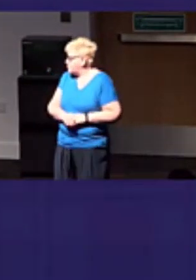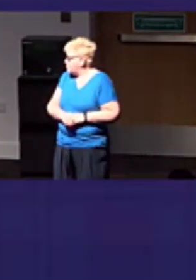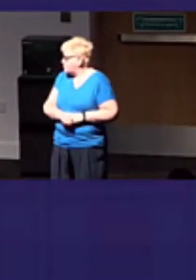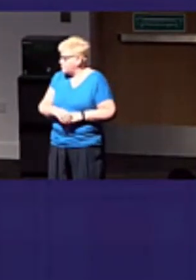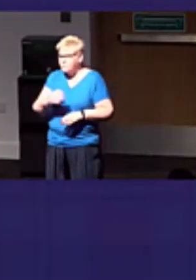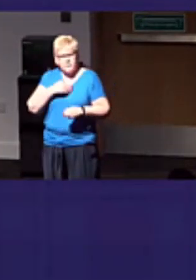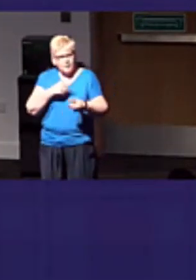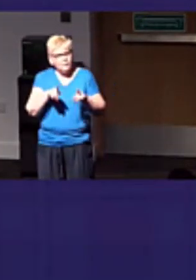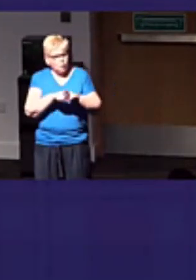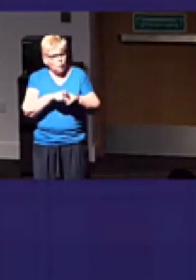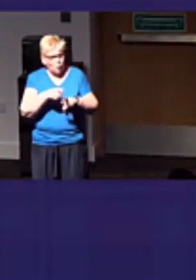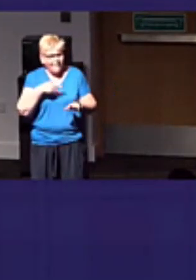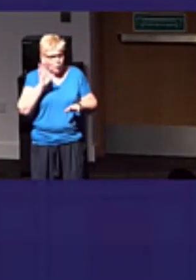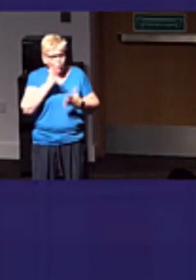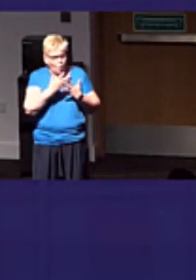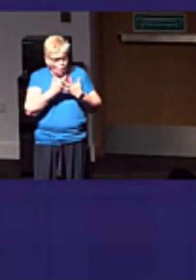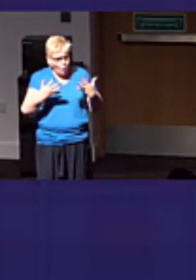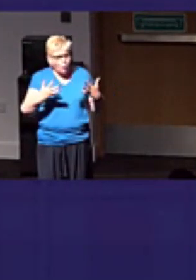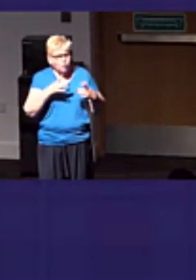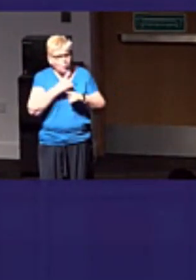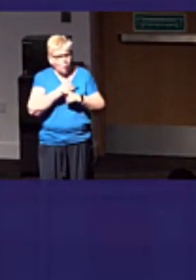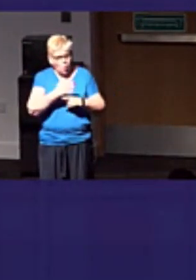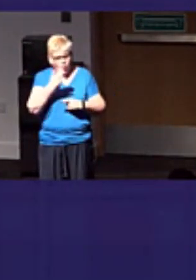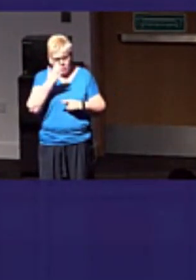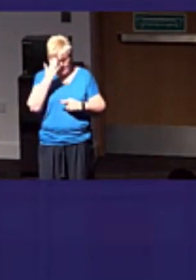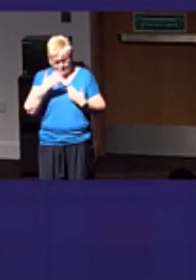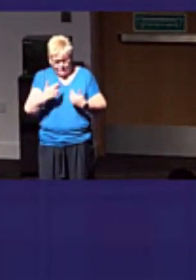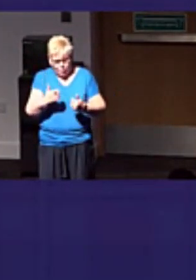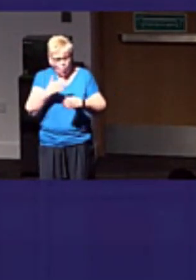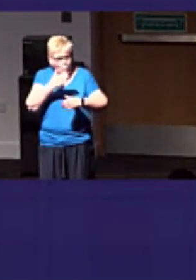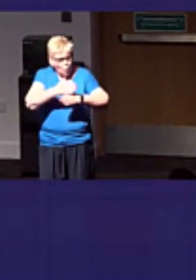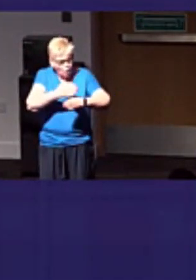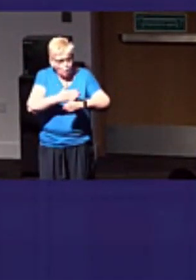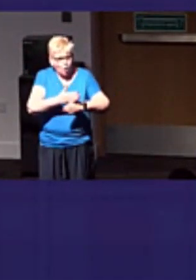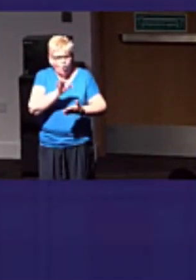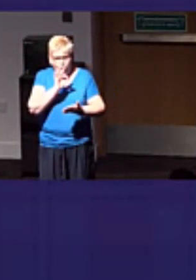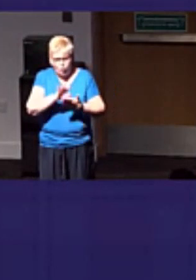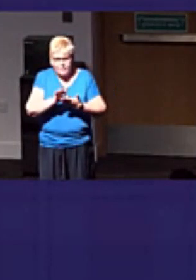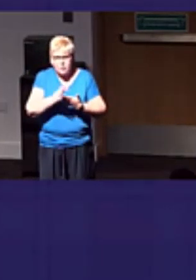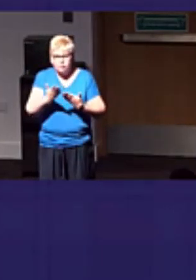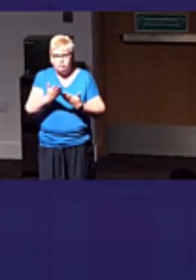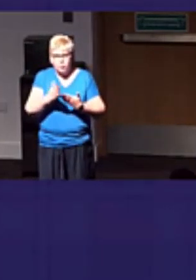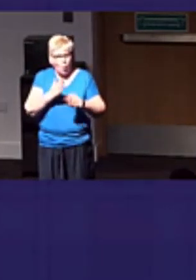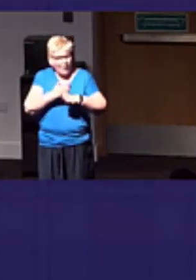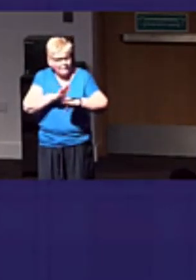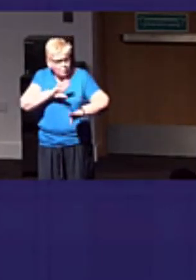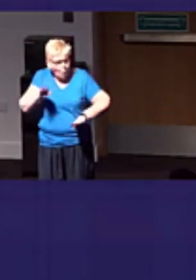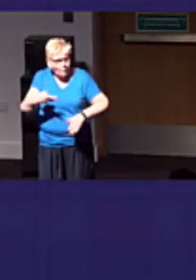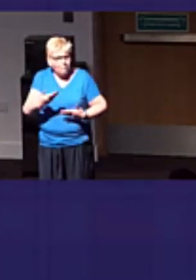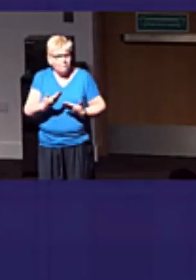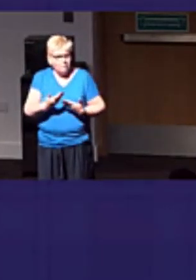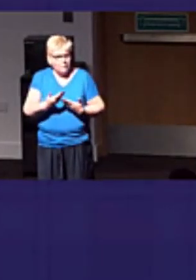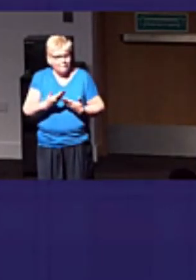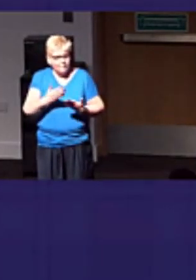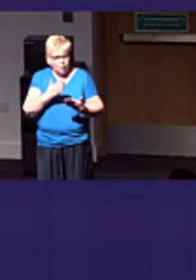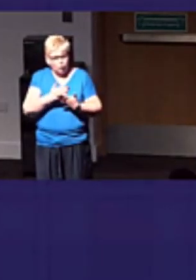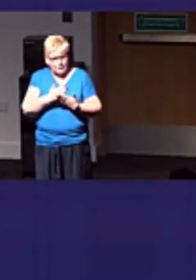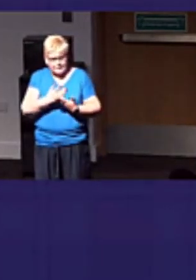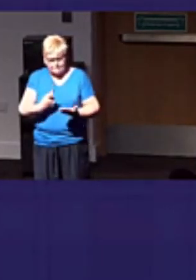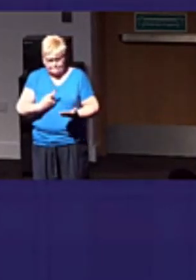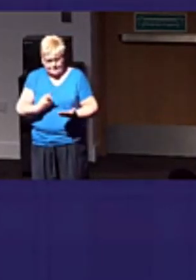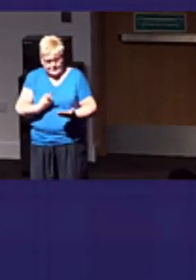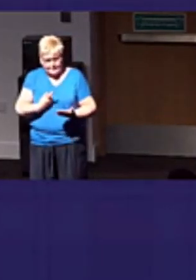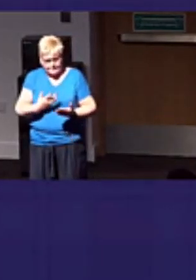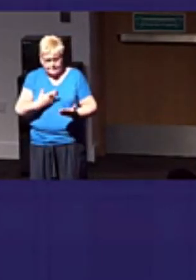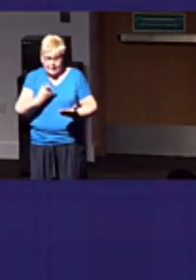too. I've been hearing about it a lot in the context of work, in the office, work from home. And this is a thing that I have